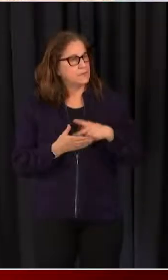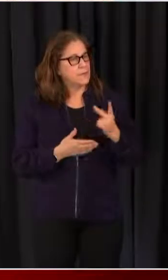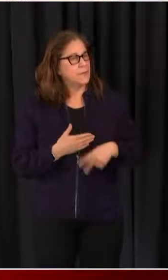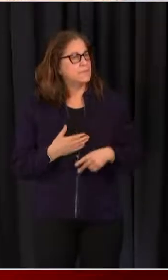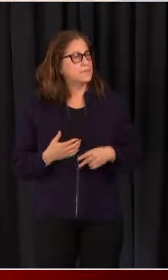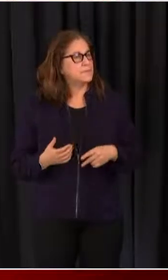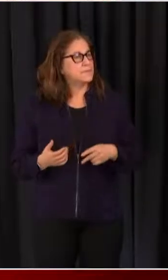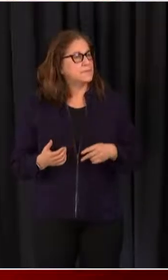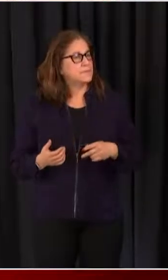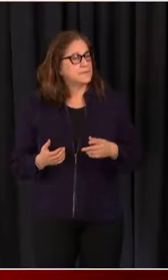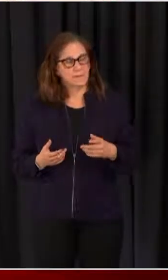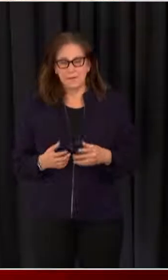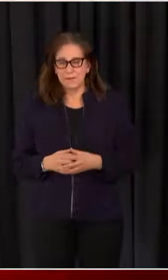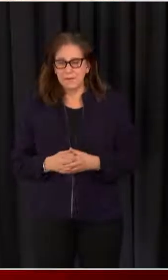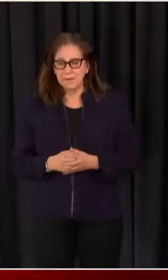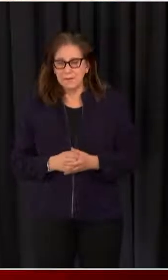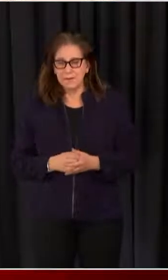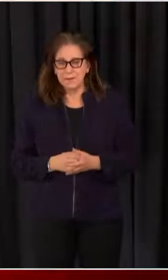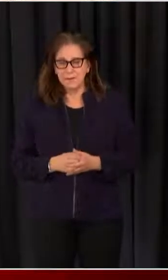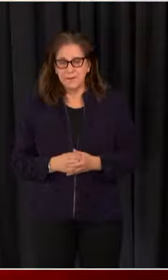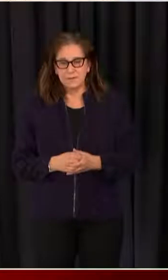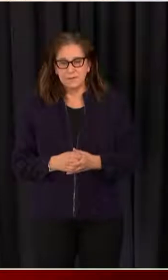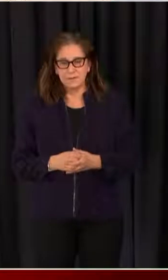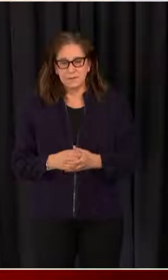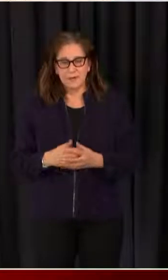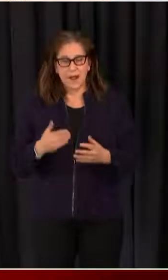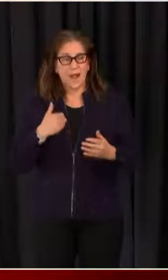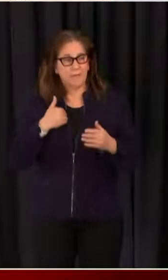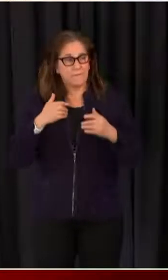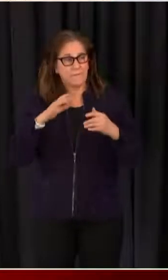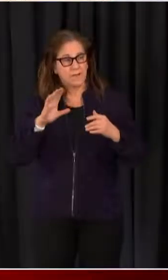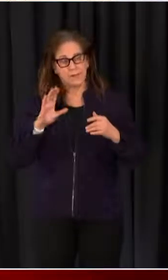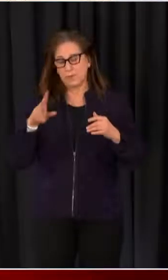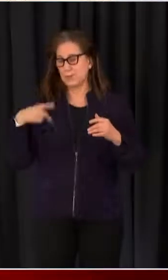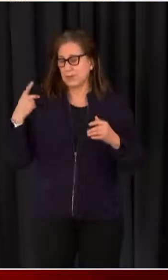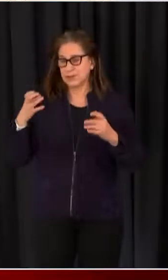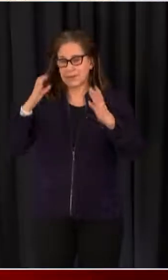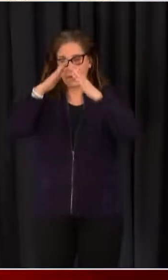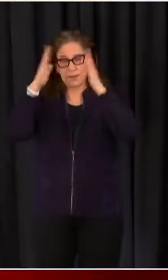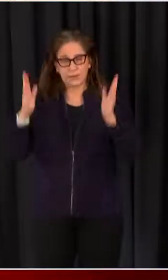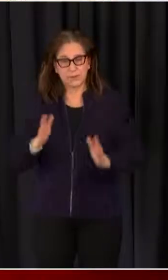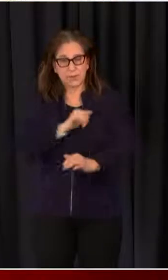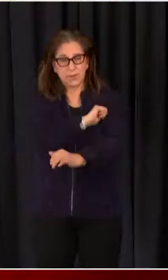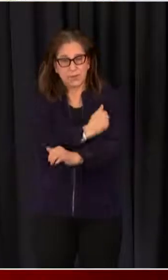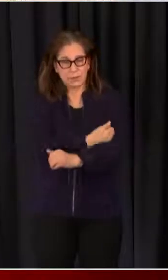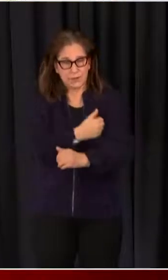say that, is our DC Housing Authority Senior